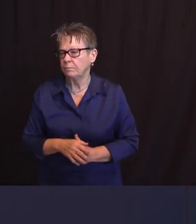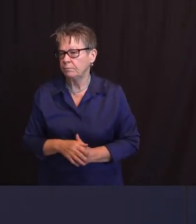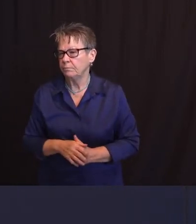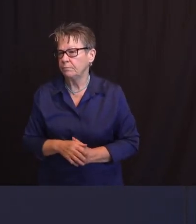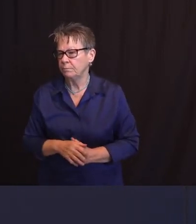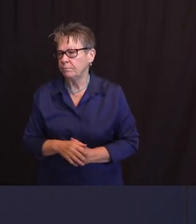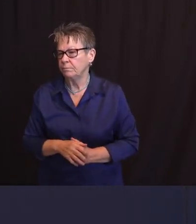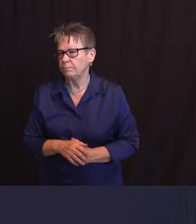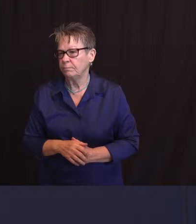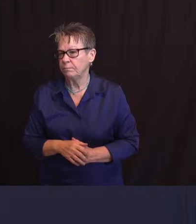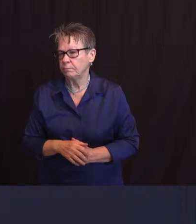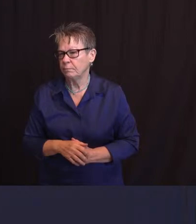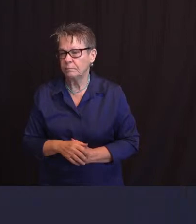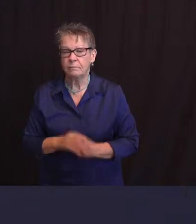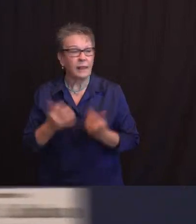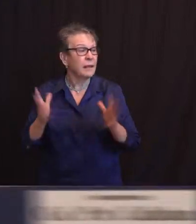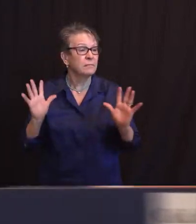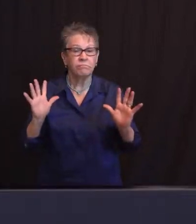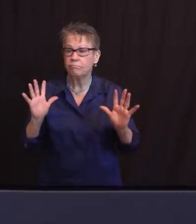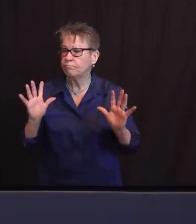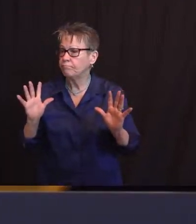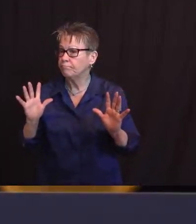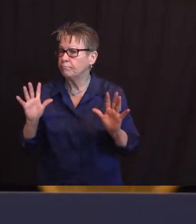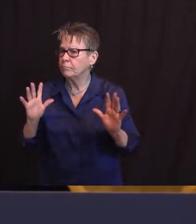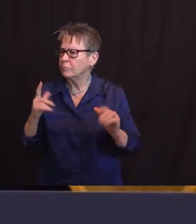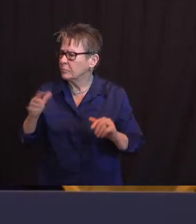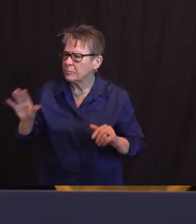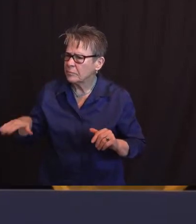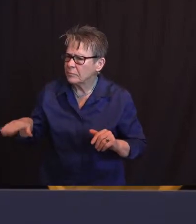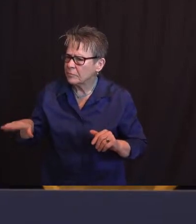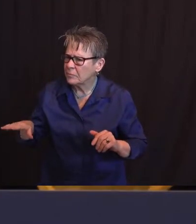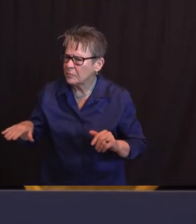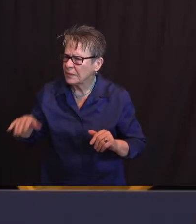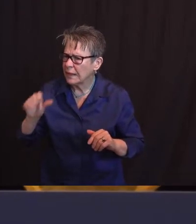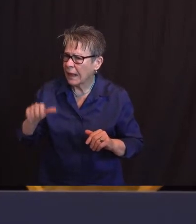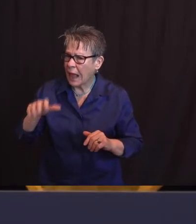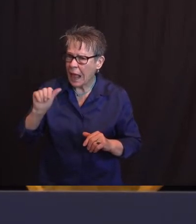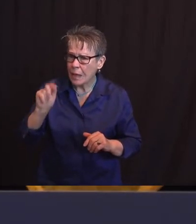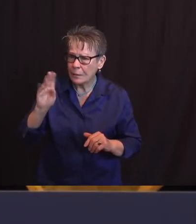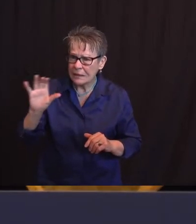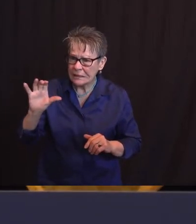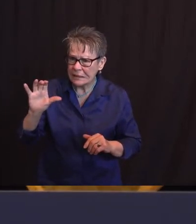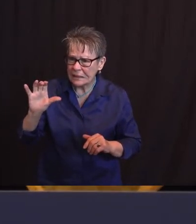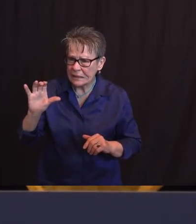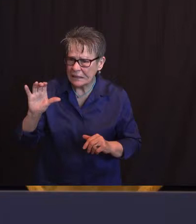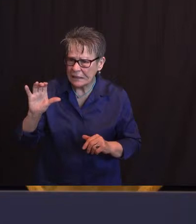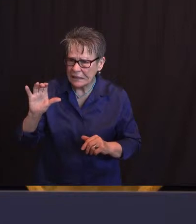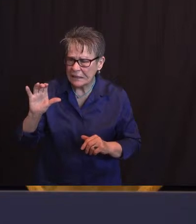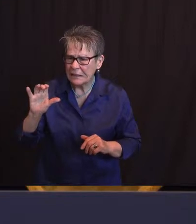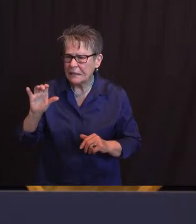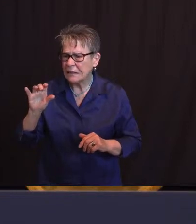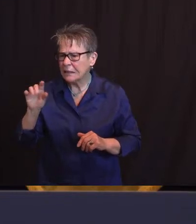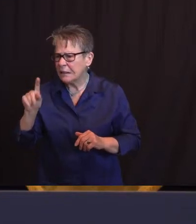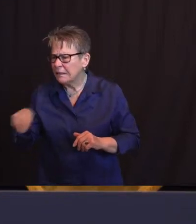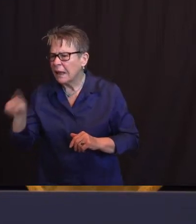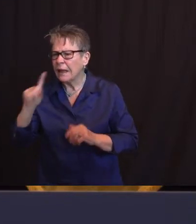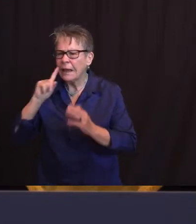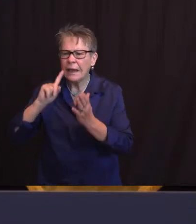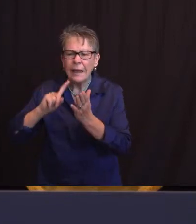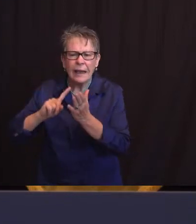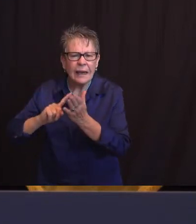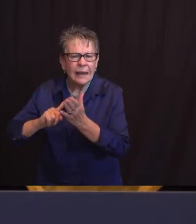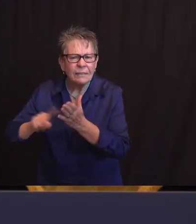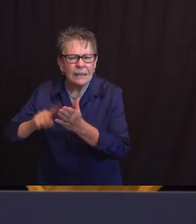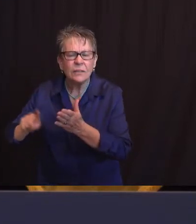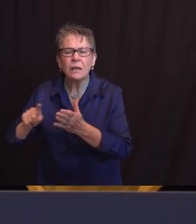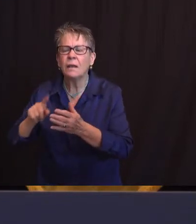Gov. That's all I got. And the ABC, as we've said before, Pat, typically does this by county. That's correct. So they did. This is